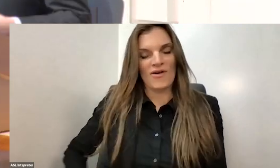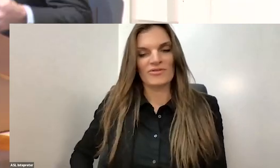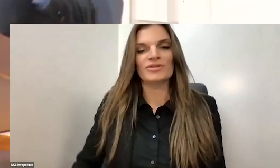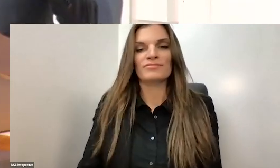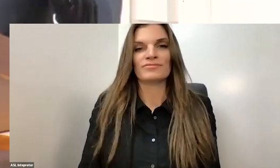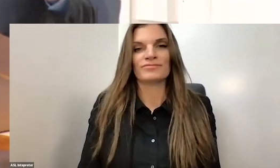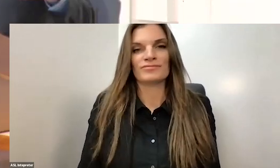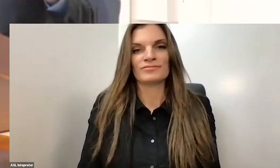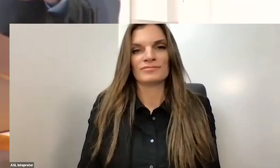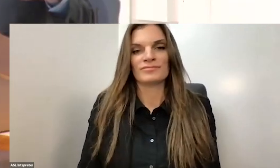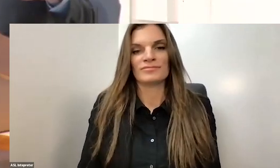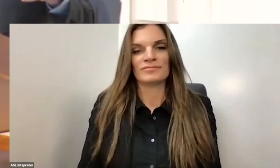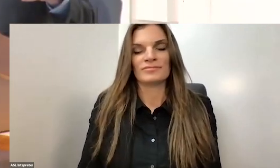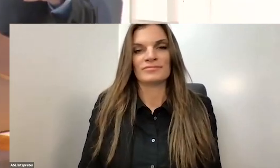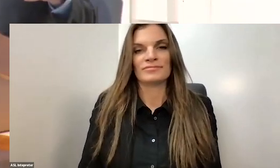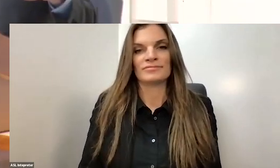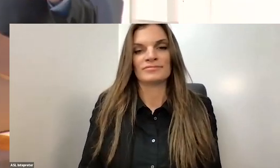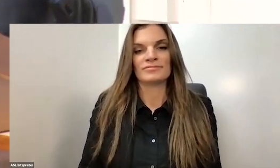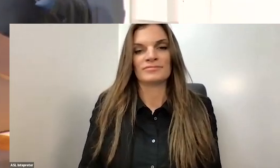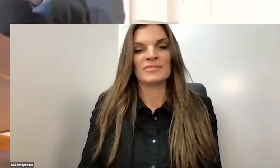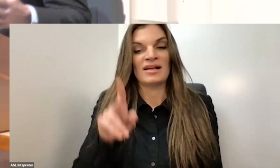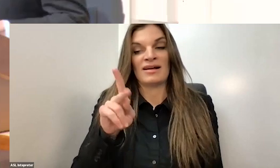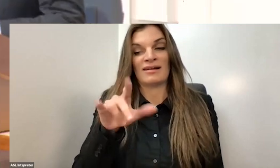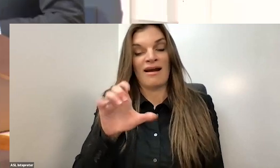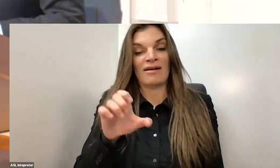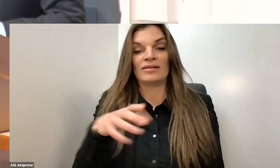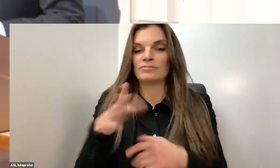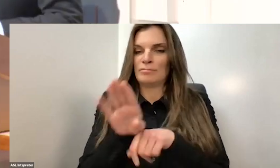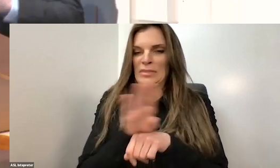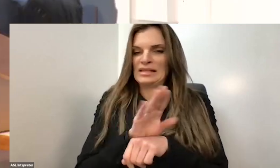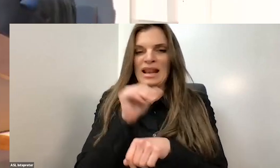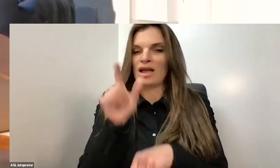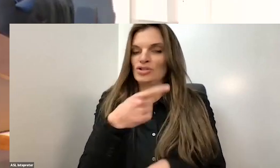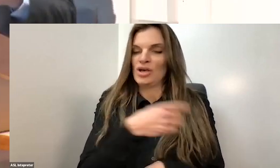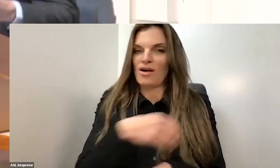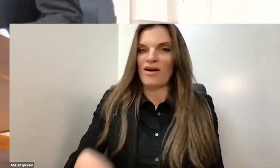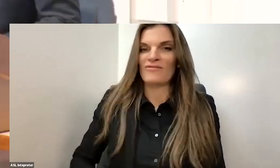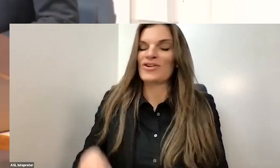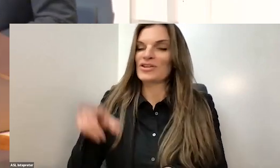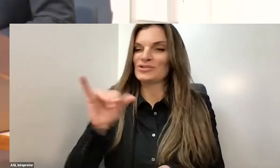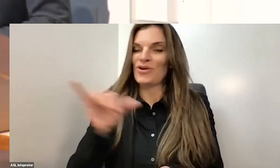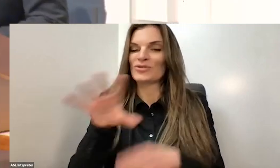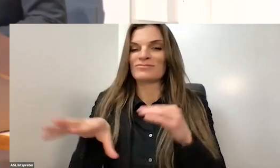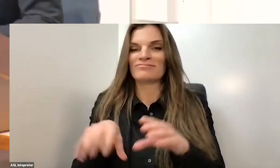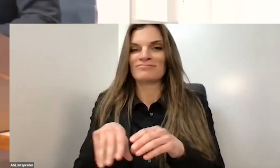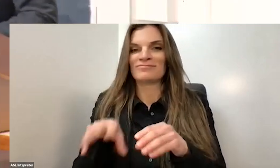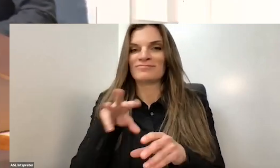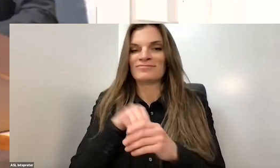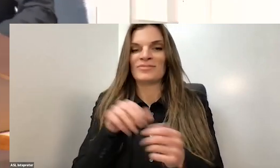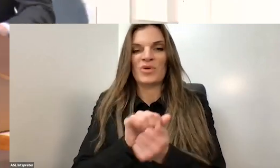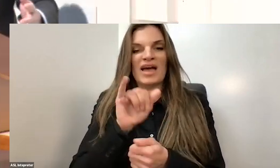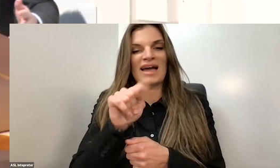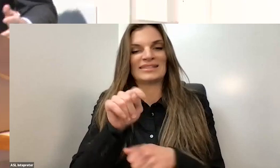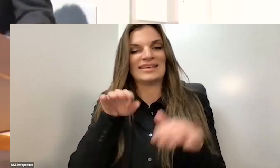Kyle does a lot outside of Harvard. So beyond Harvard, Kyle is the co-chair of the EDUCAUSE IT